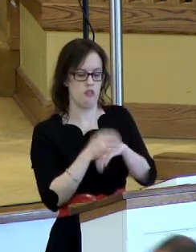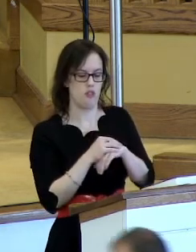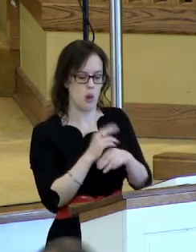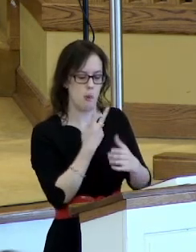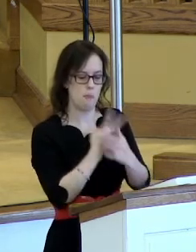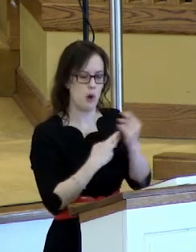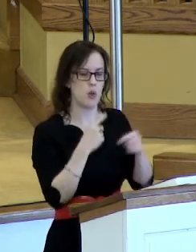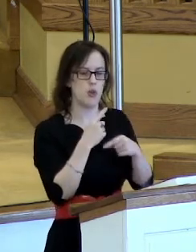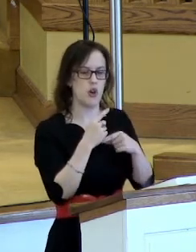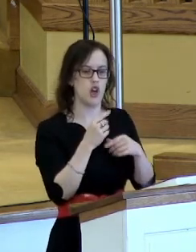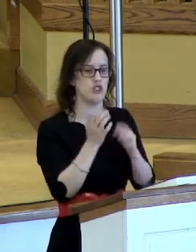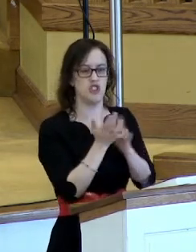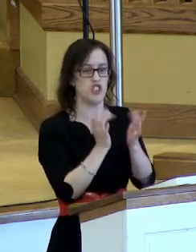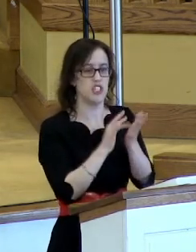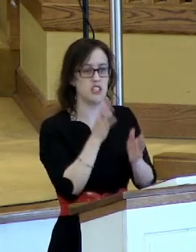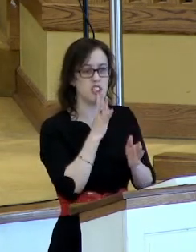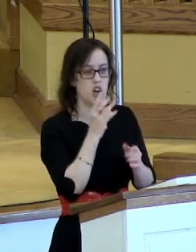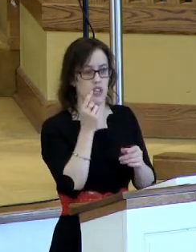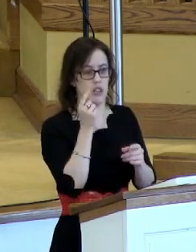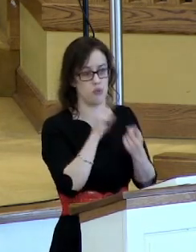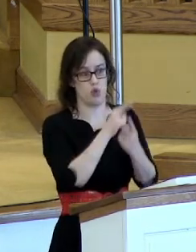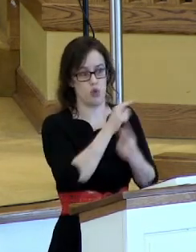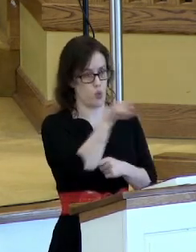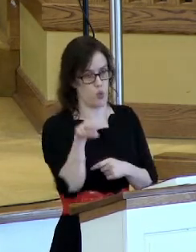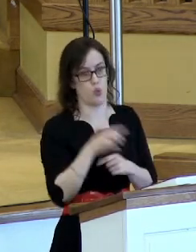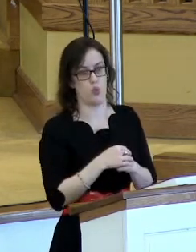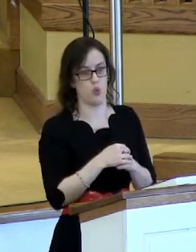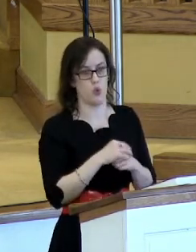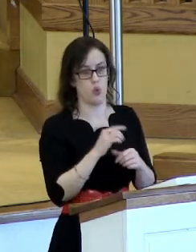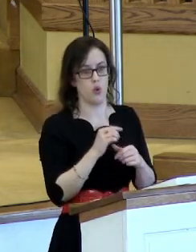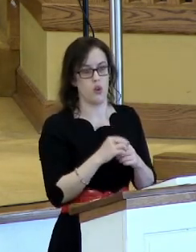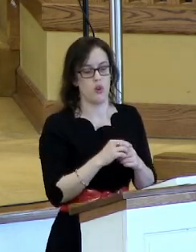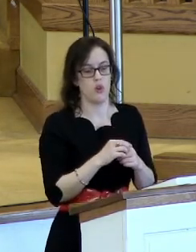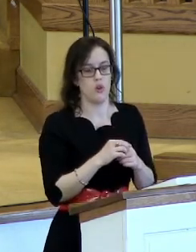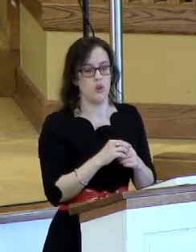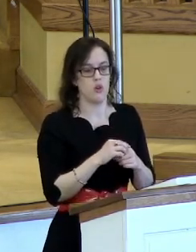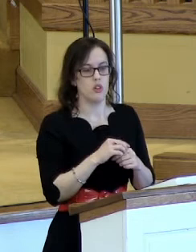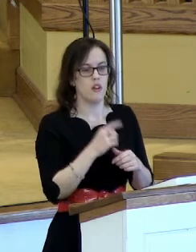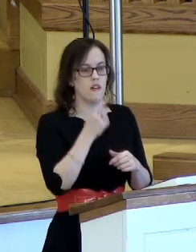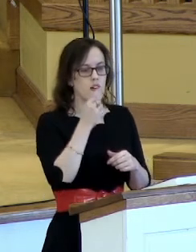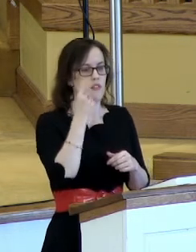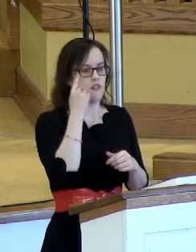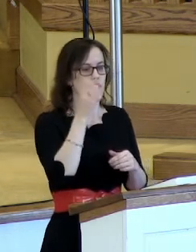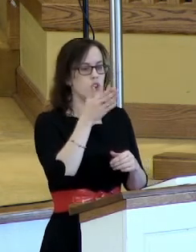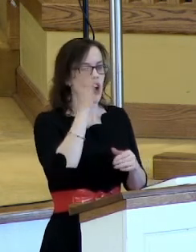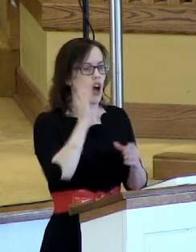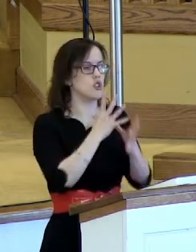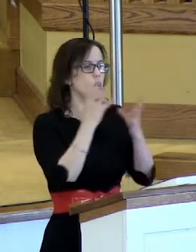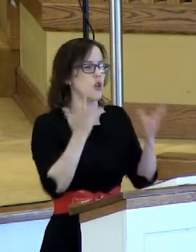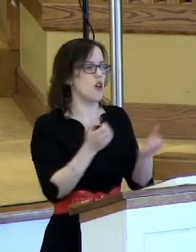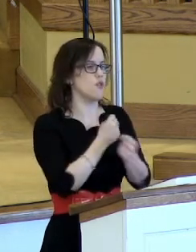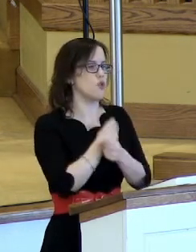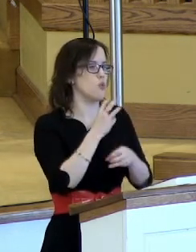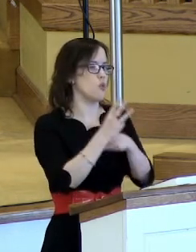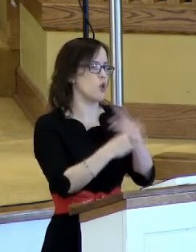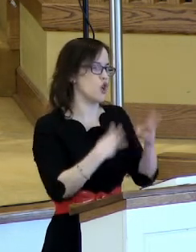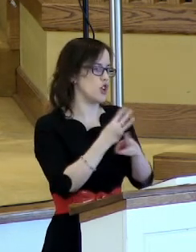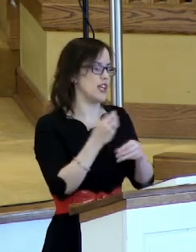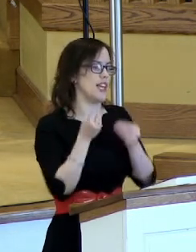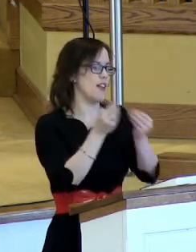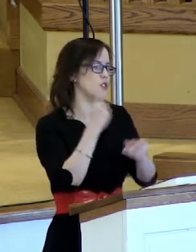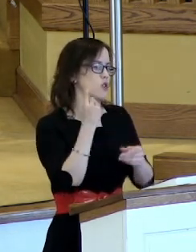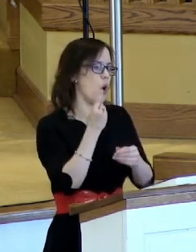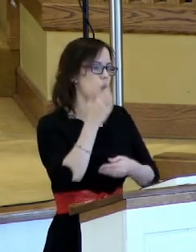are just Jesus talking to you. The first we know, for God so loved the world that he gave his only begotten Son, that